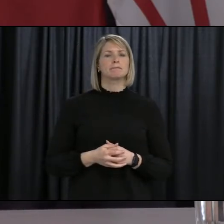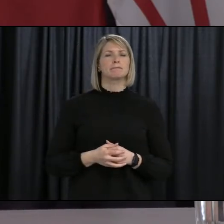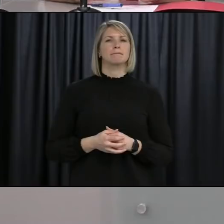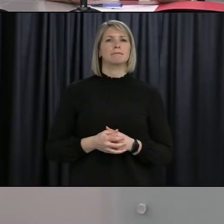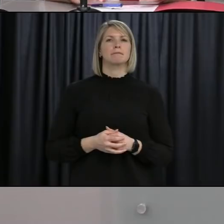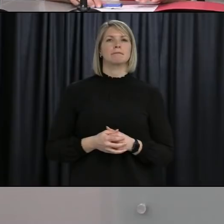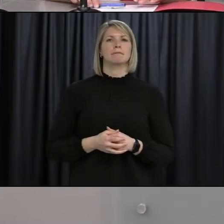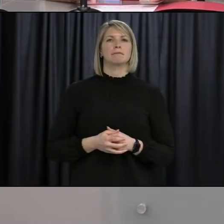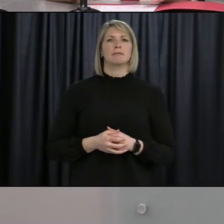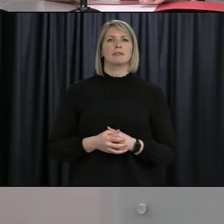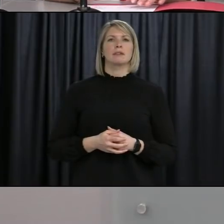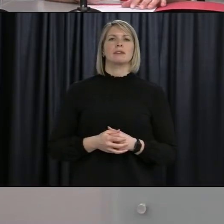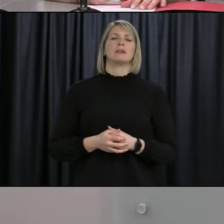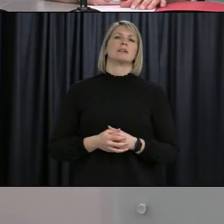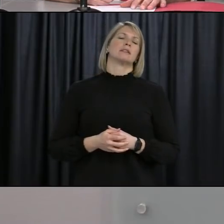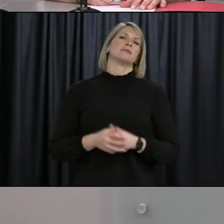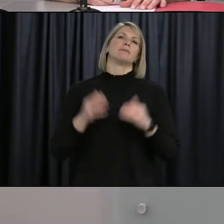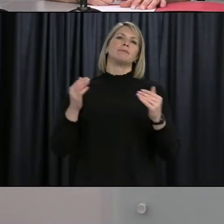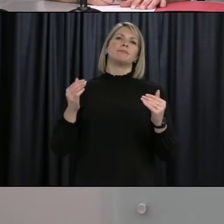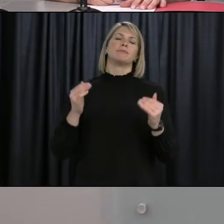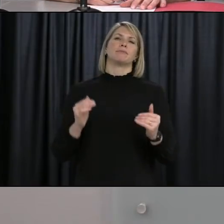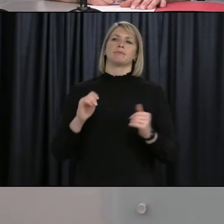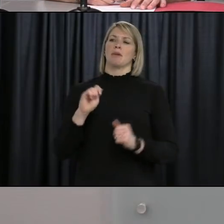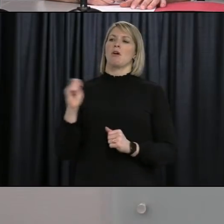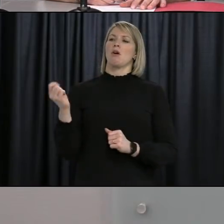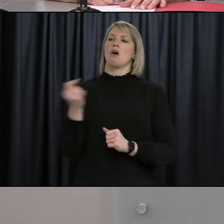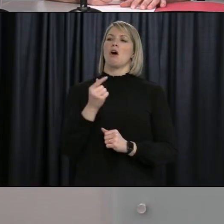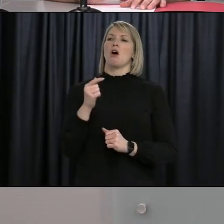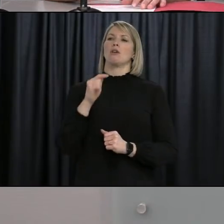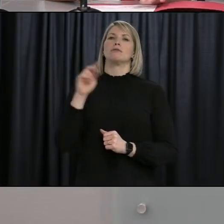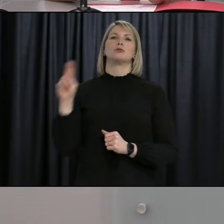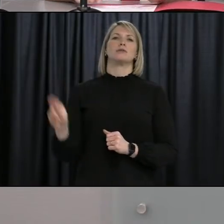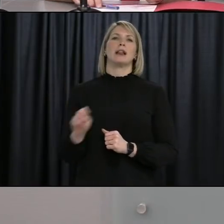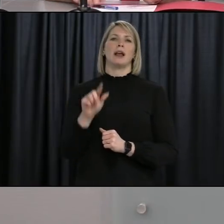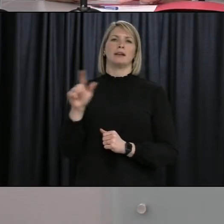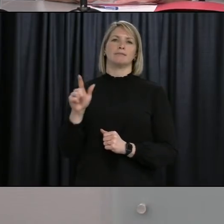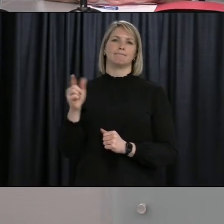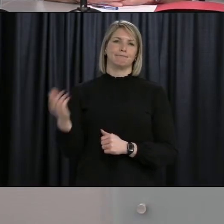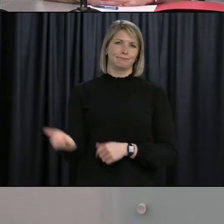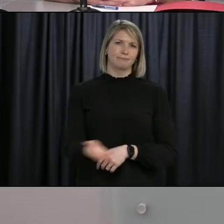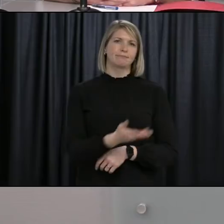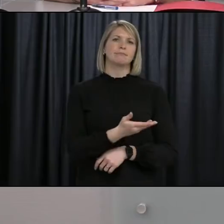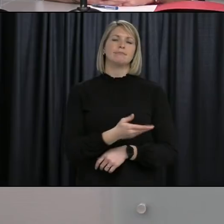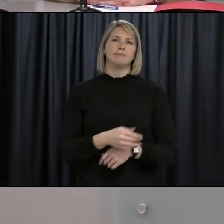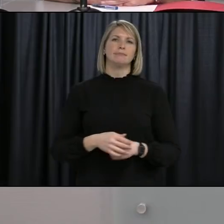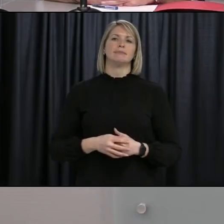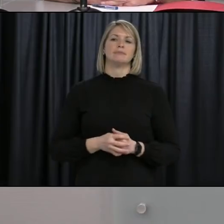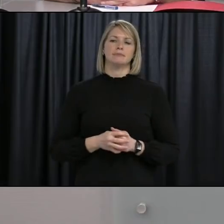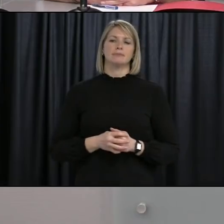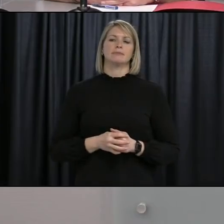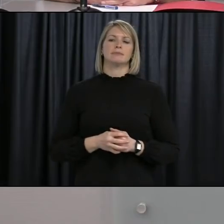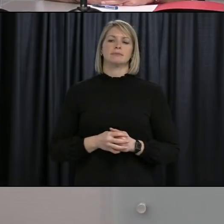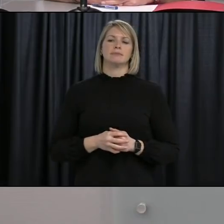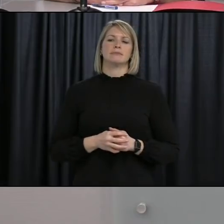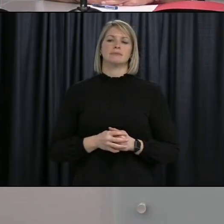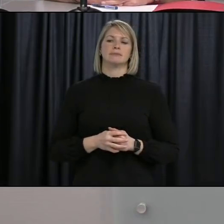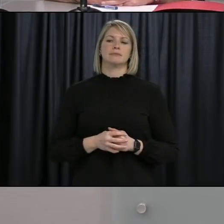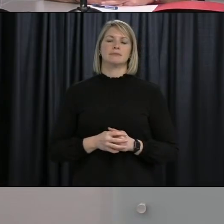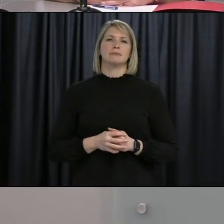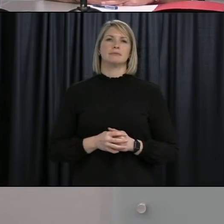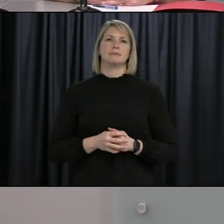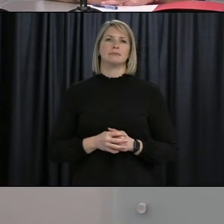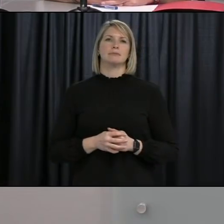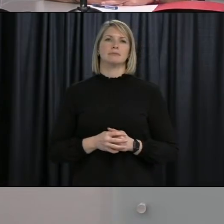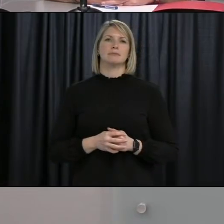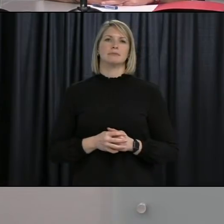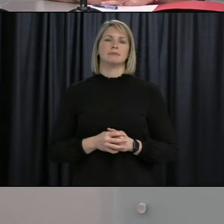Our next questions are from Elizabeth Whitten with All Newfoundland Labrador. Please go ahead. Thank you. How many of the recent tests have been